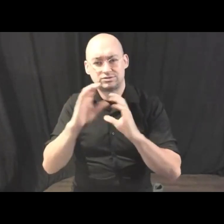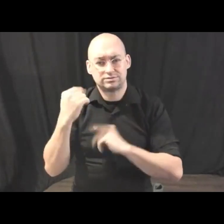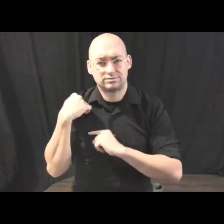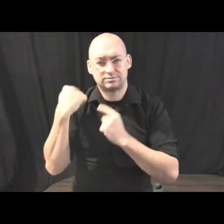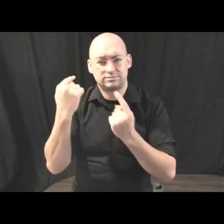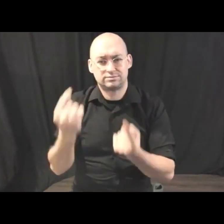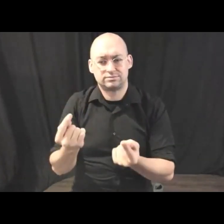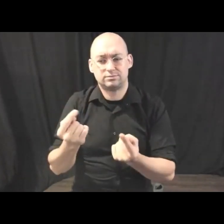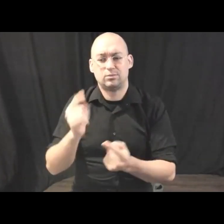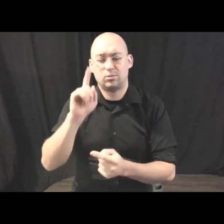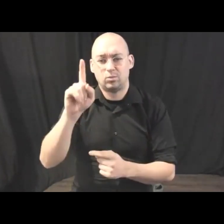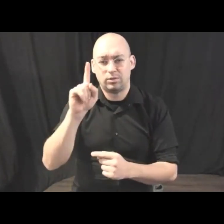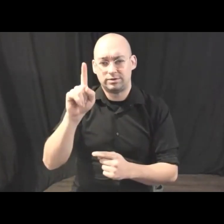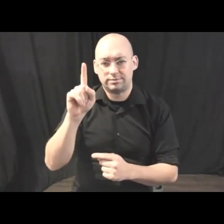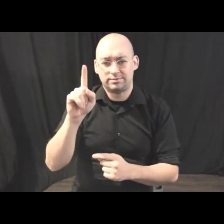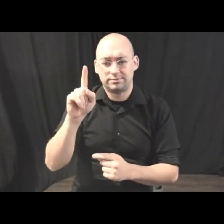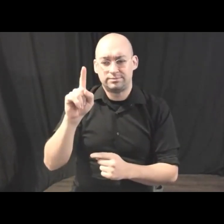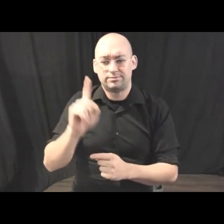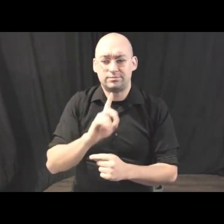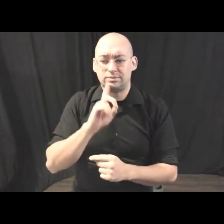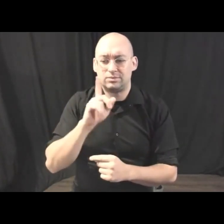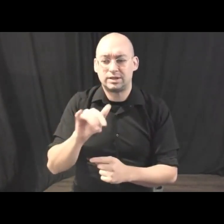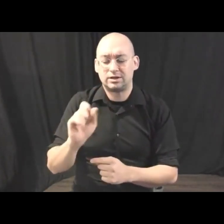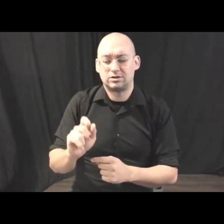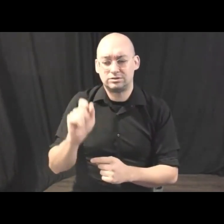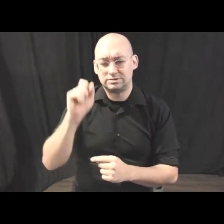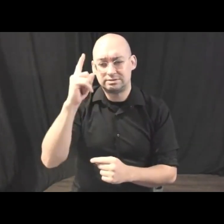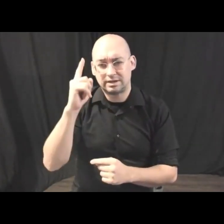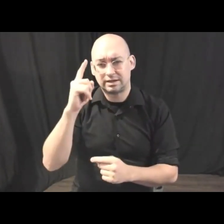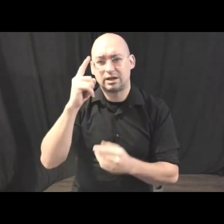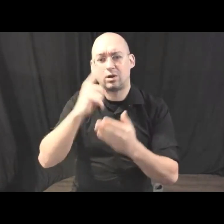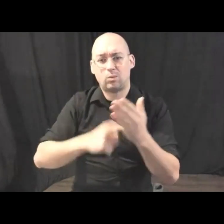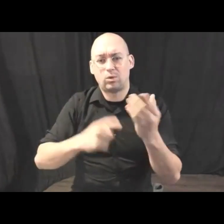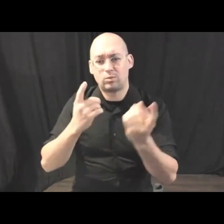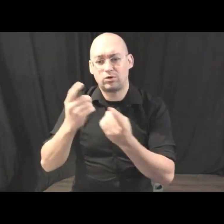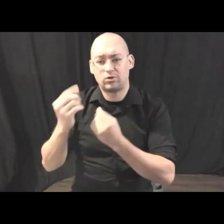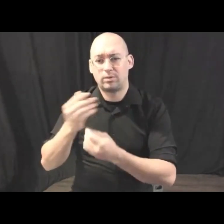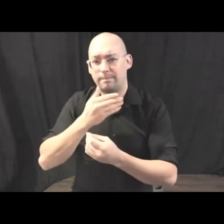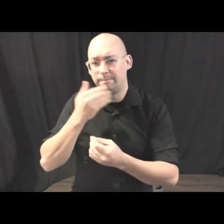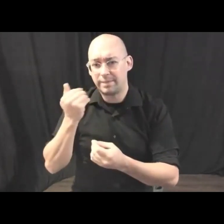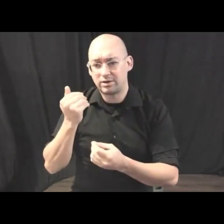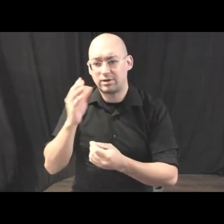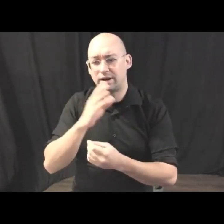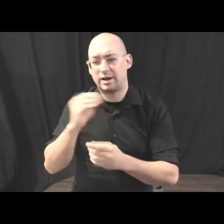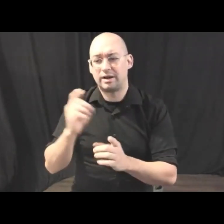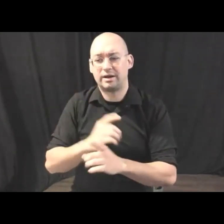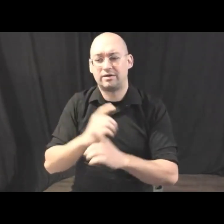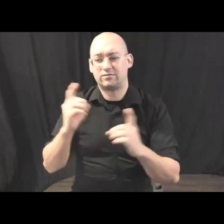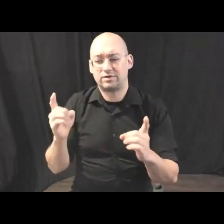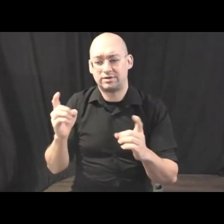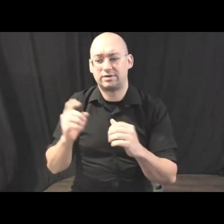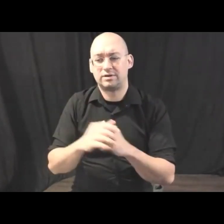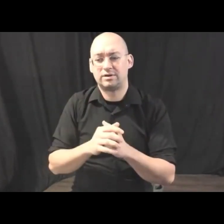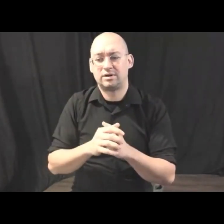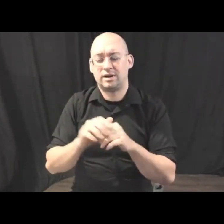is, 1, to really understand what we can do better and differently in response. How did